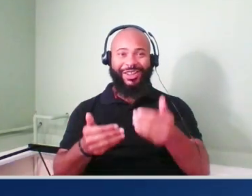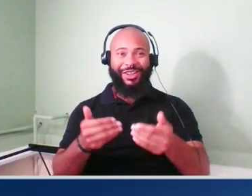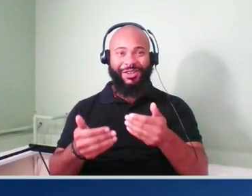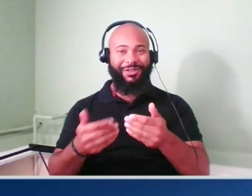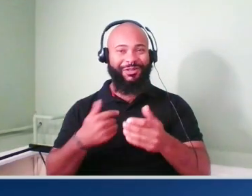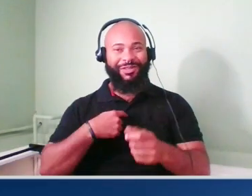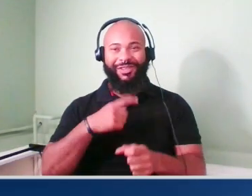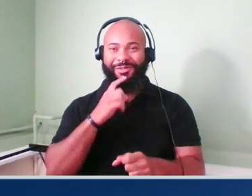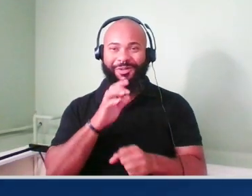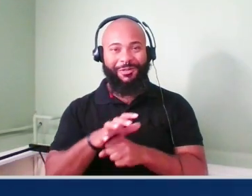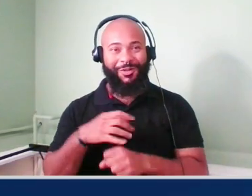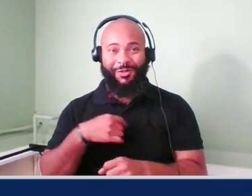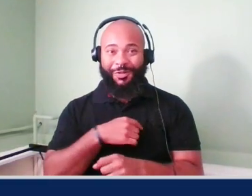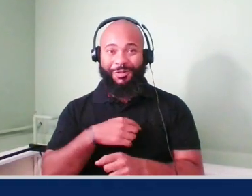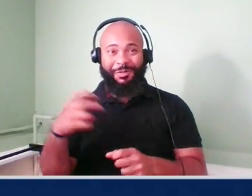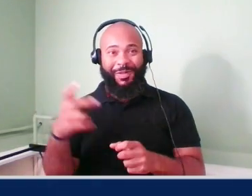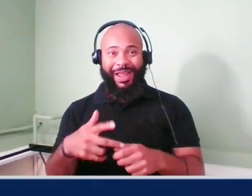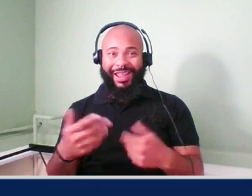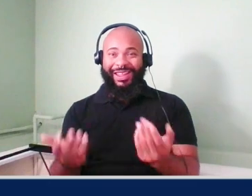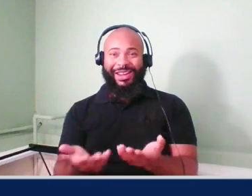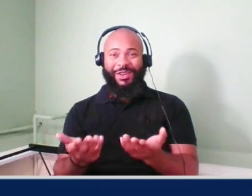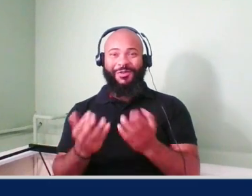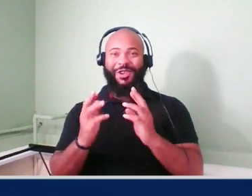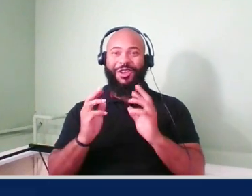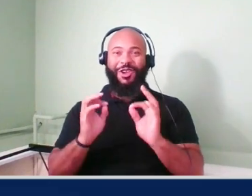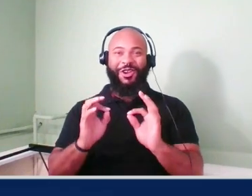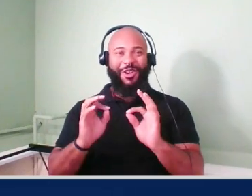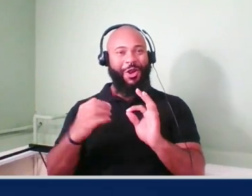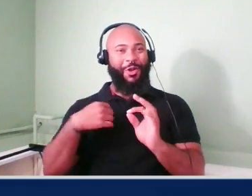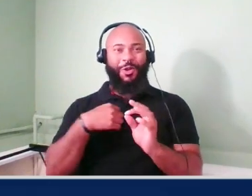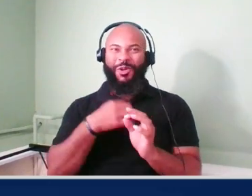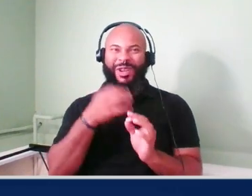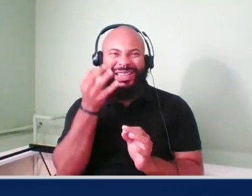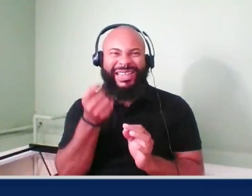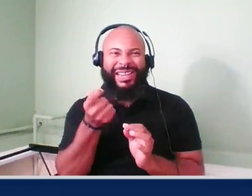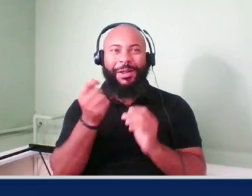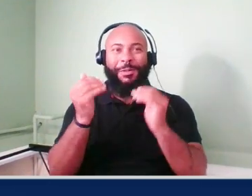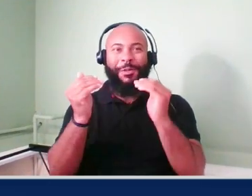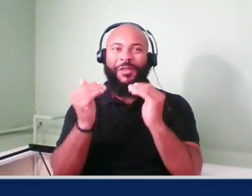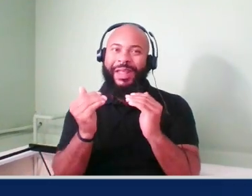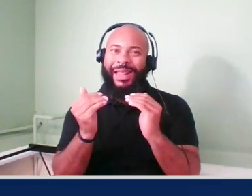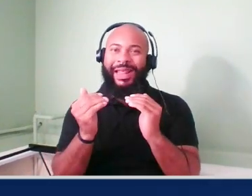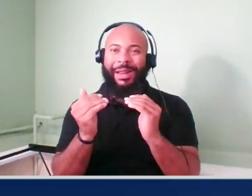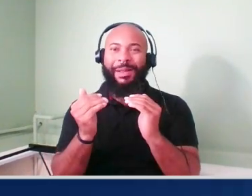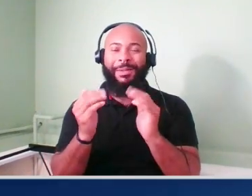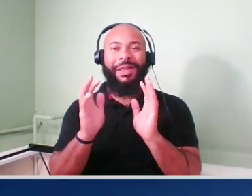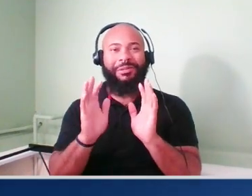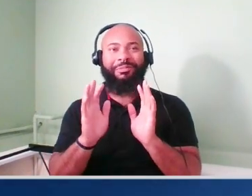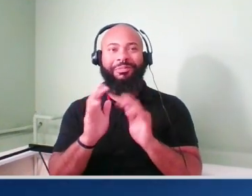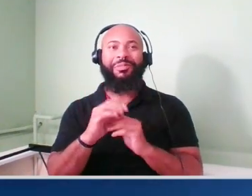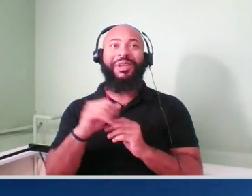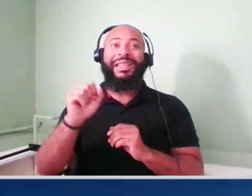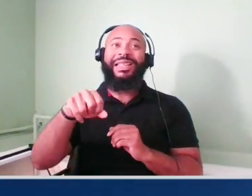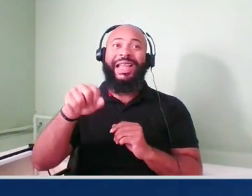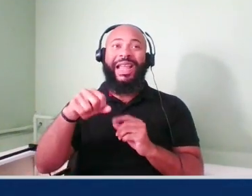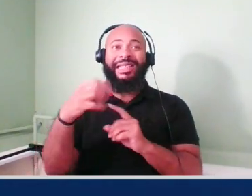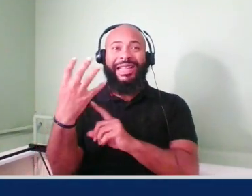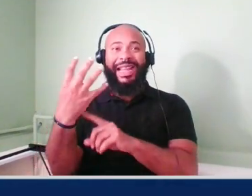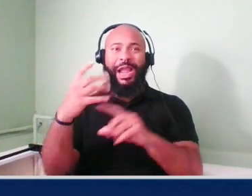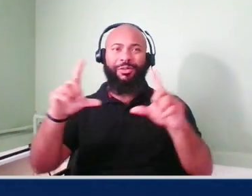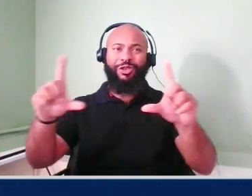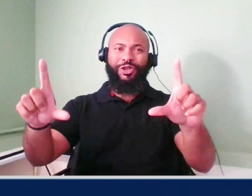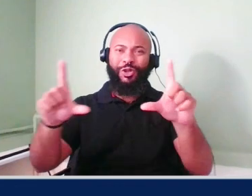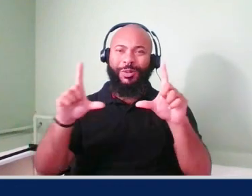promised we'd be right back, and here we are. We barely moved. We moved down a little bit. A little. Because, like, yes, the camera is zooming in on us,